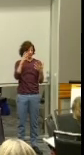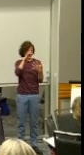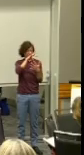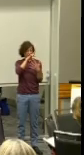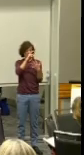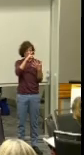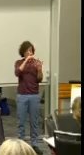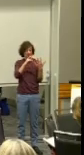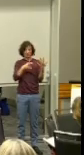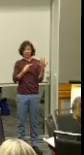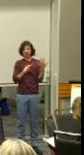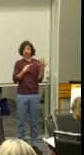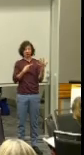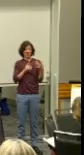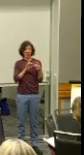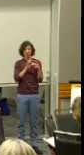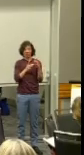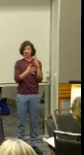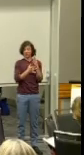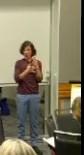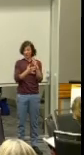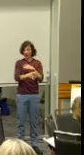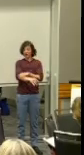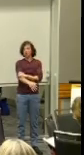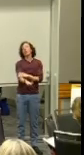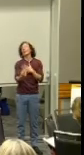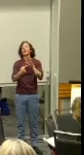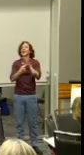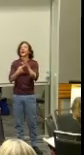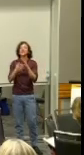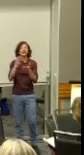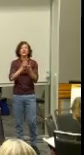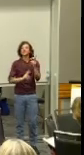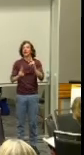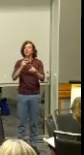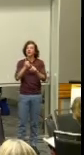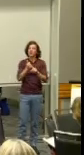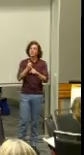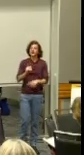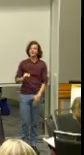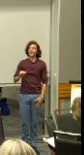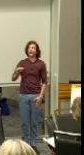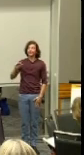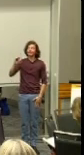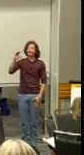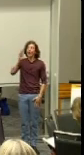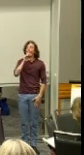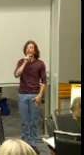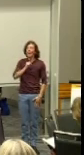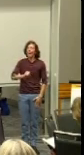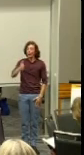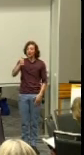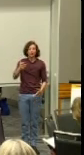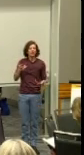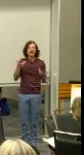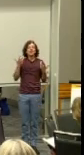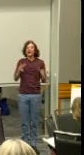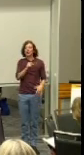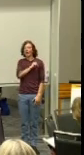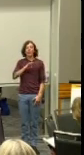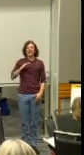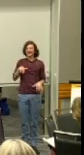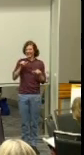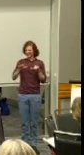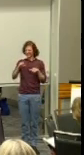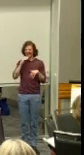with technology that can help people to, so for example, we have some people who are getting older and really don't want staff there overnight, because who